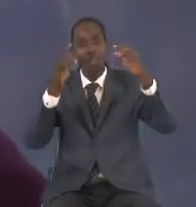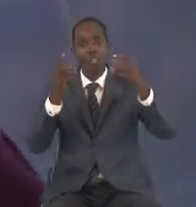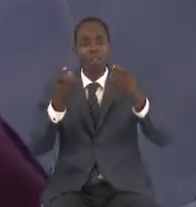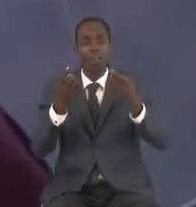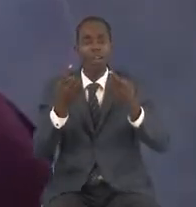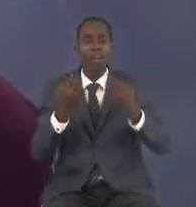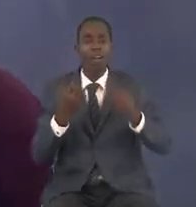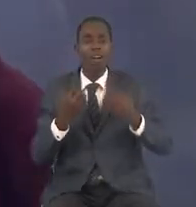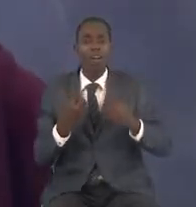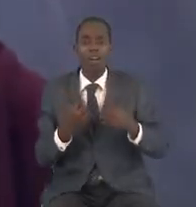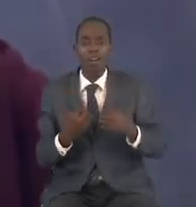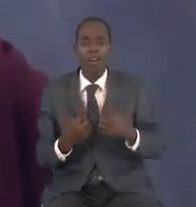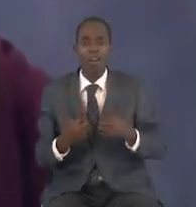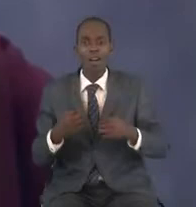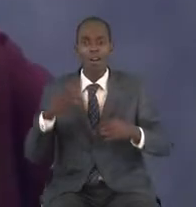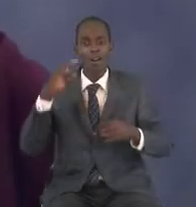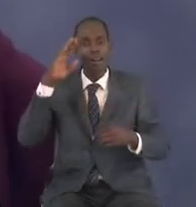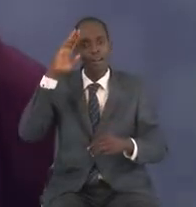Oh,